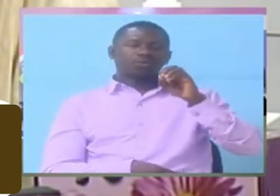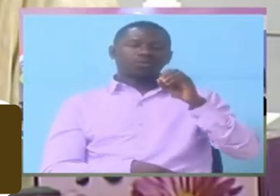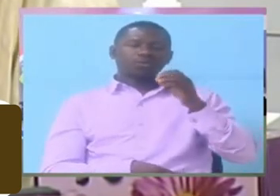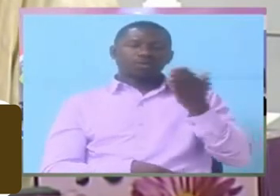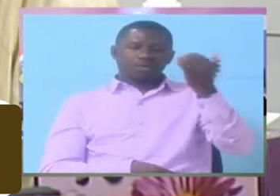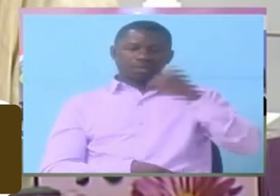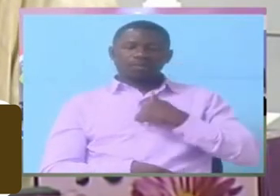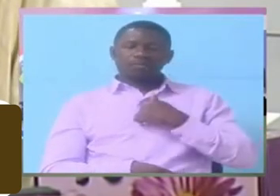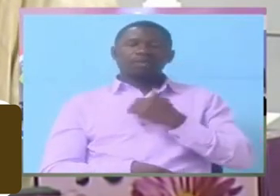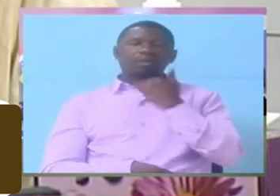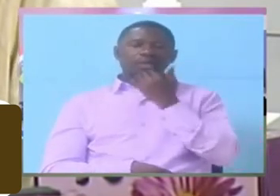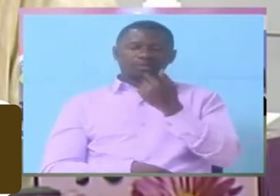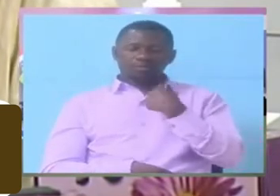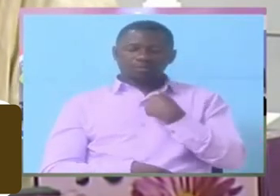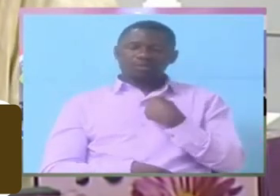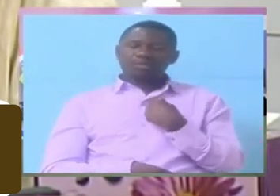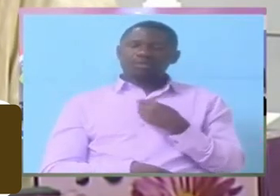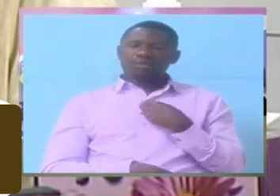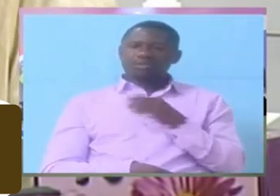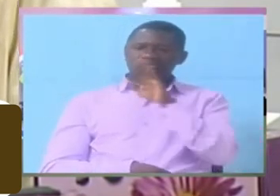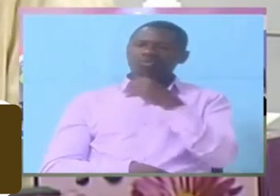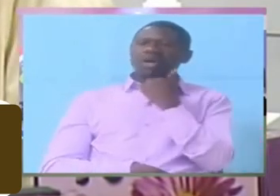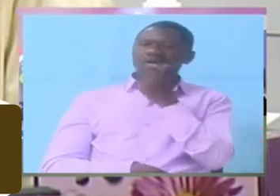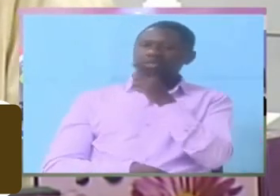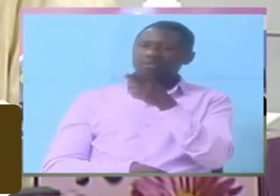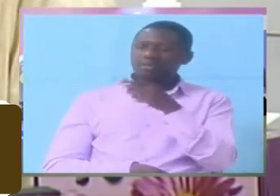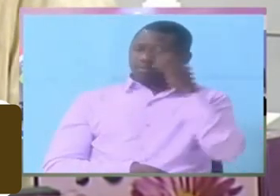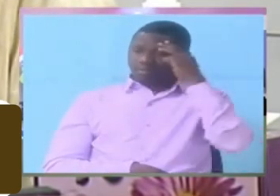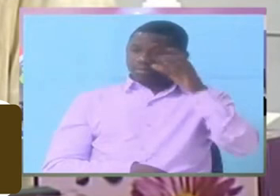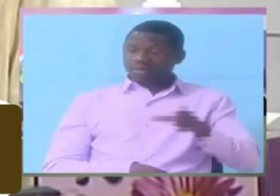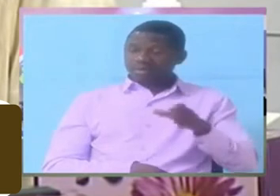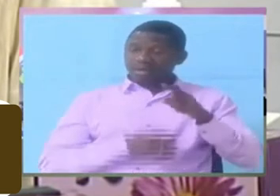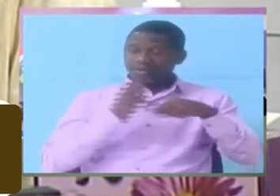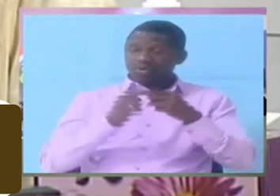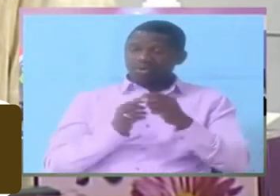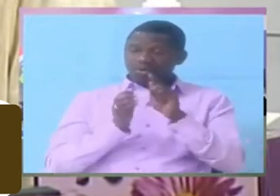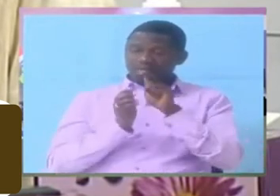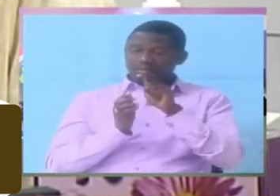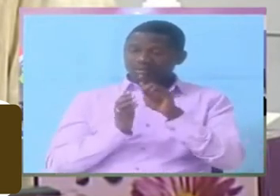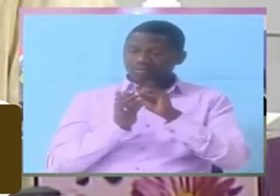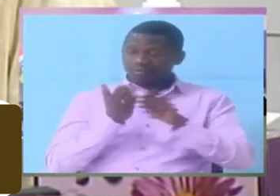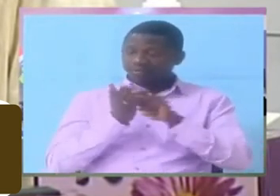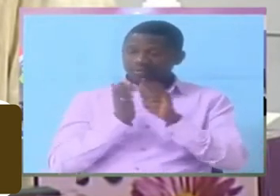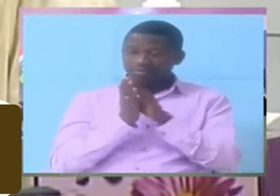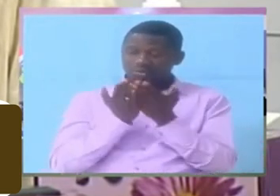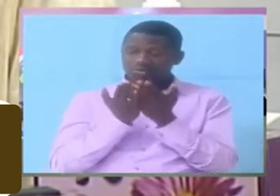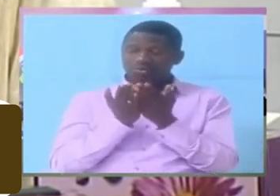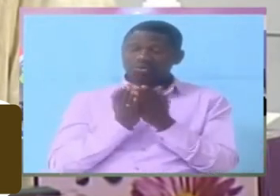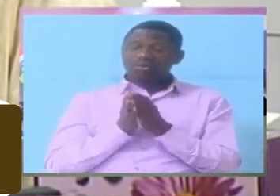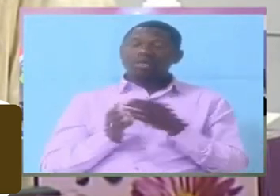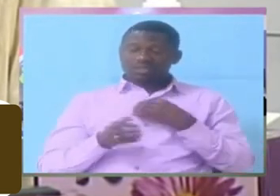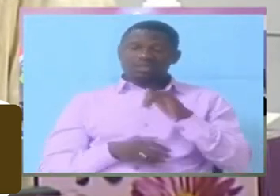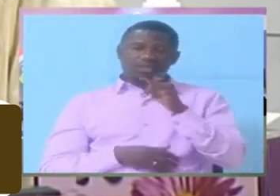did you ask the minister about the file? Yes, by the diary. I said yes. Muna ta konya atele ba nyininka